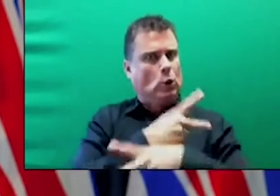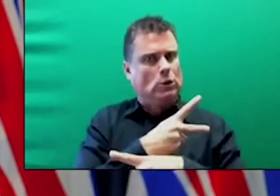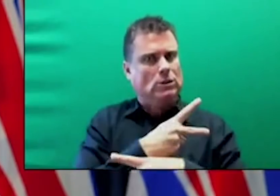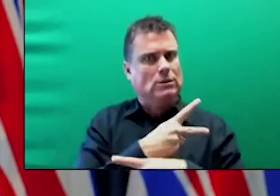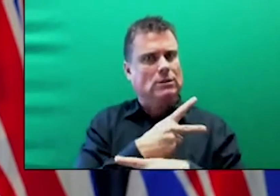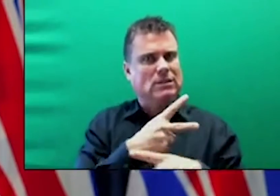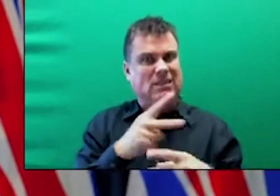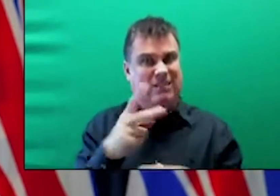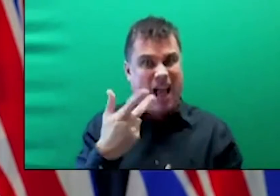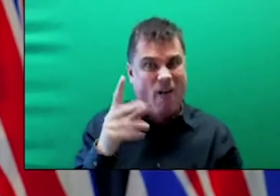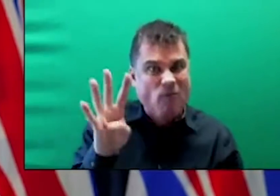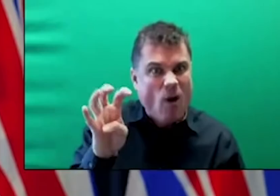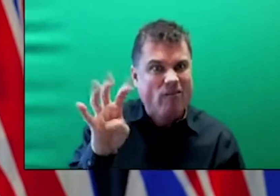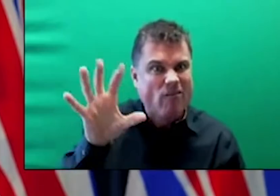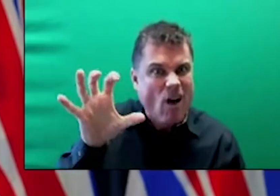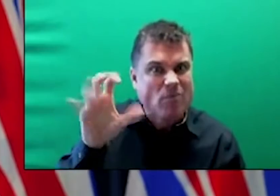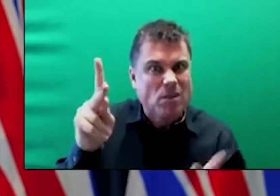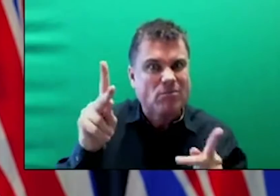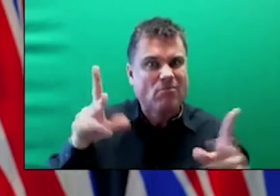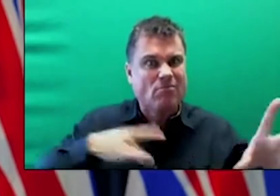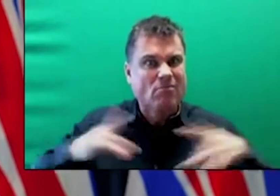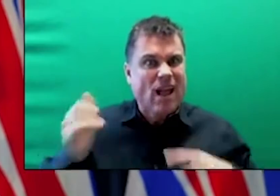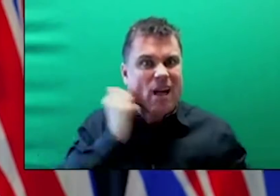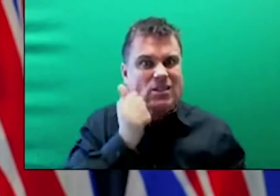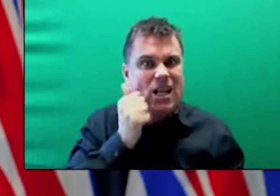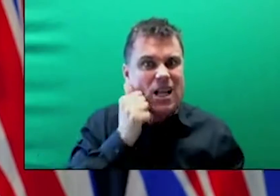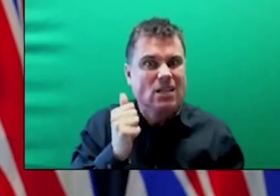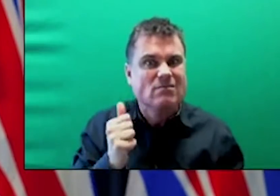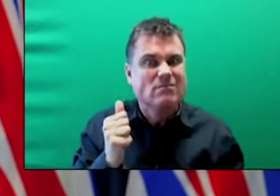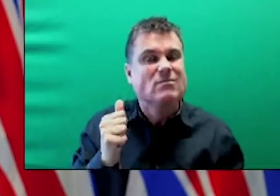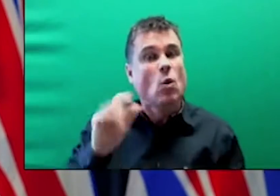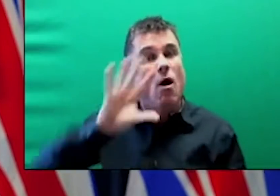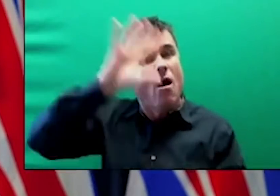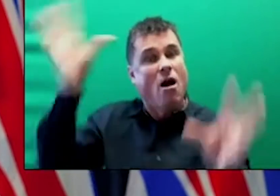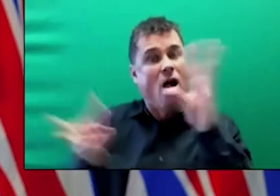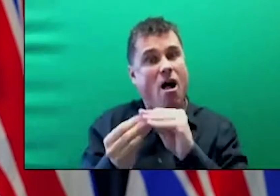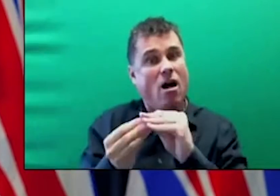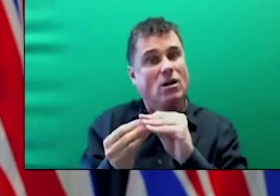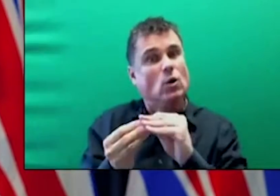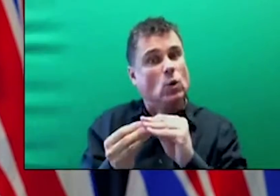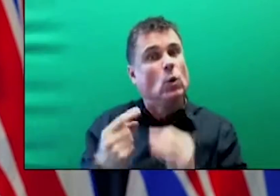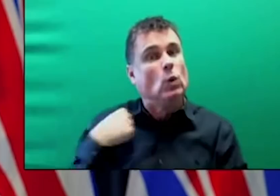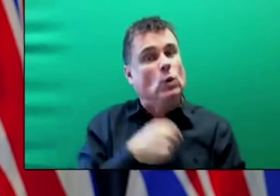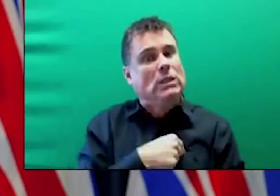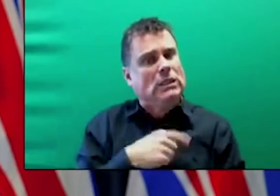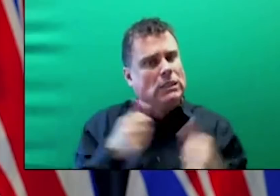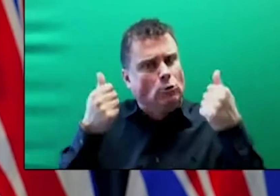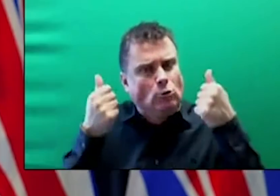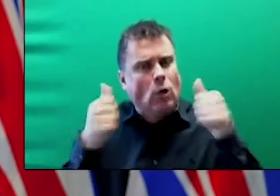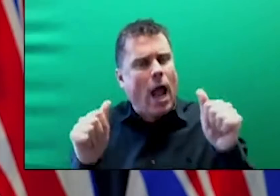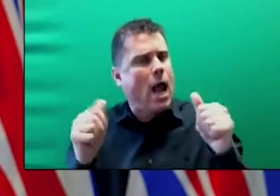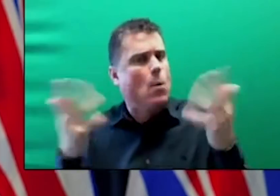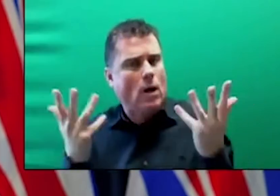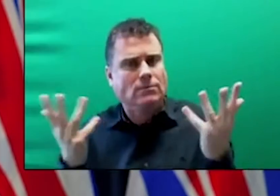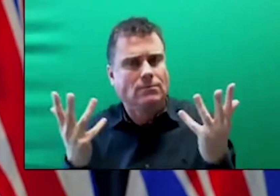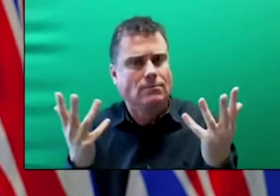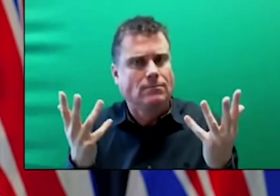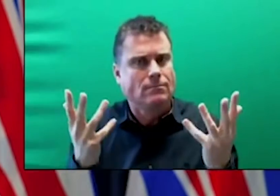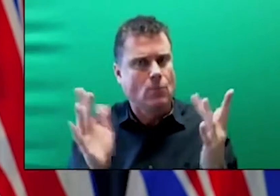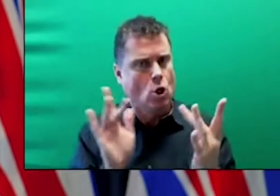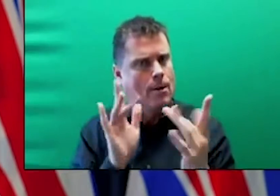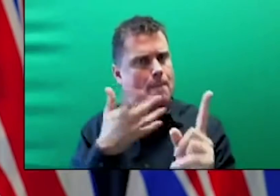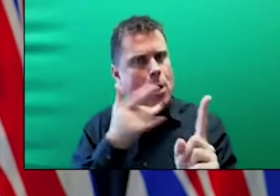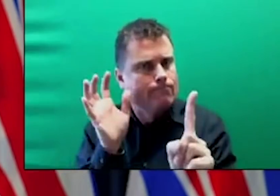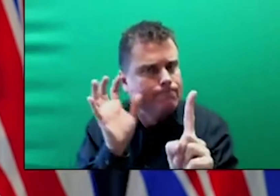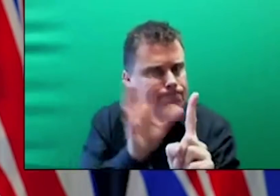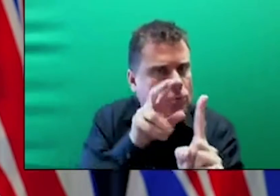in other parts of Canada who might be planning a trip here? Well, if it's deterrent that we're looking for, I think that saying